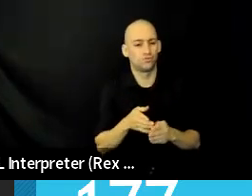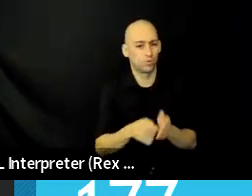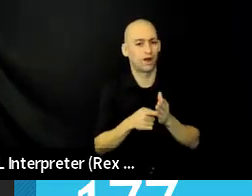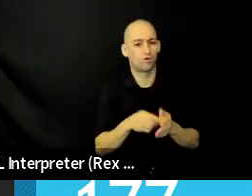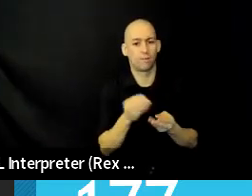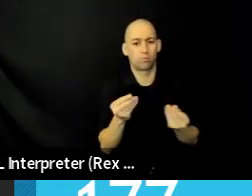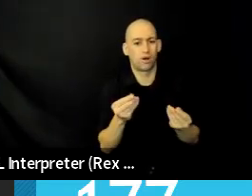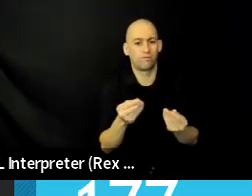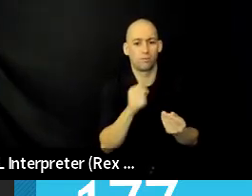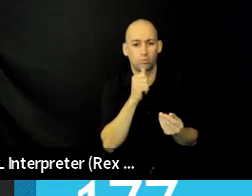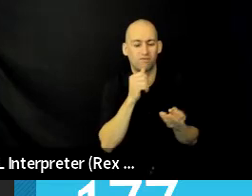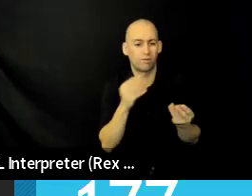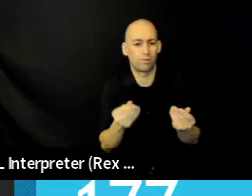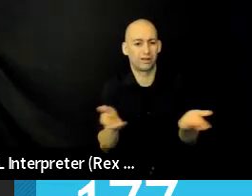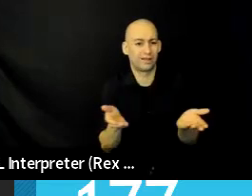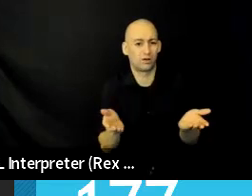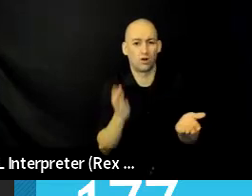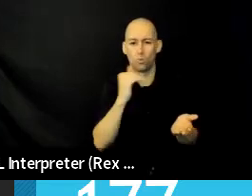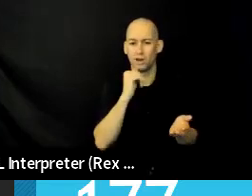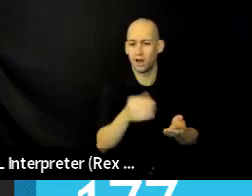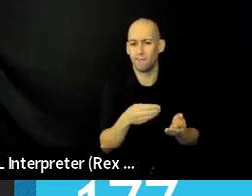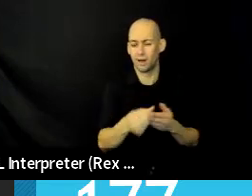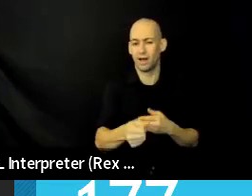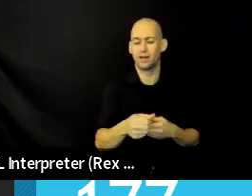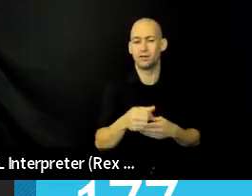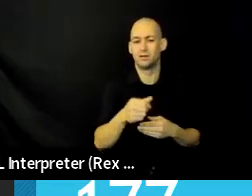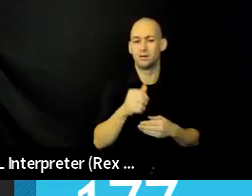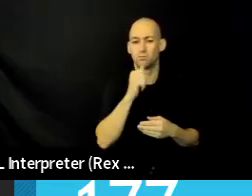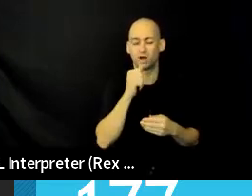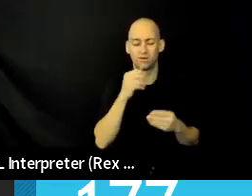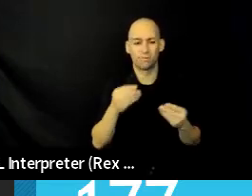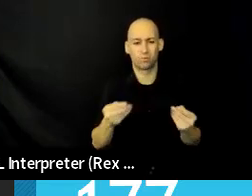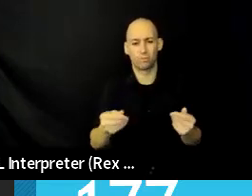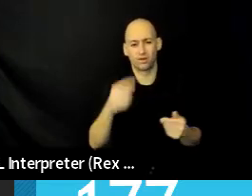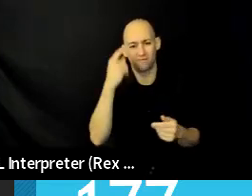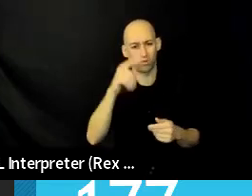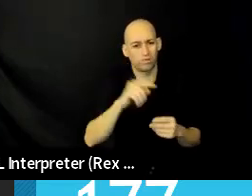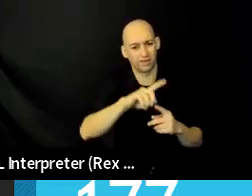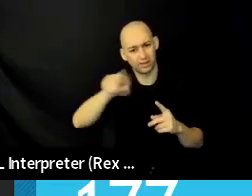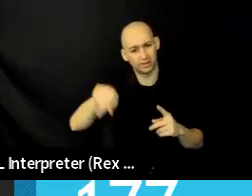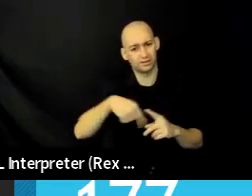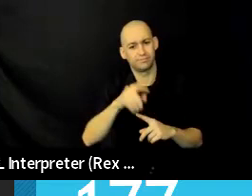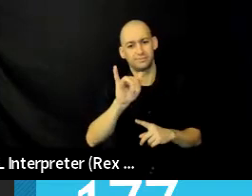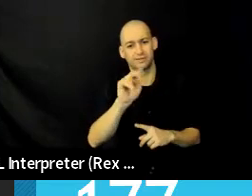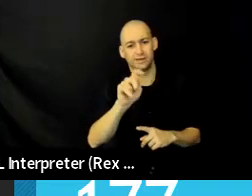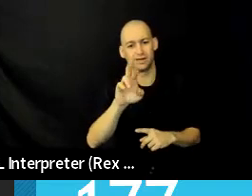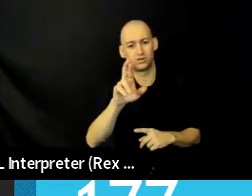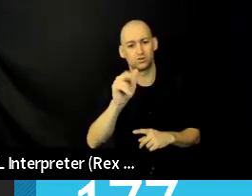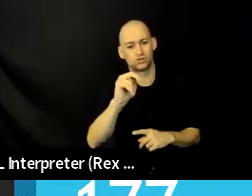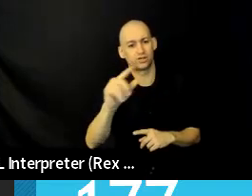property here. Why wouldn't you acquire private property for the interchange? That's a typical thing. Every month, there